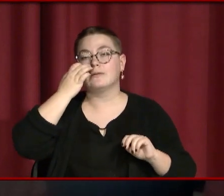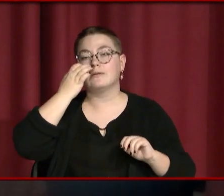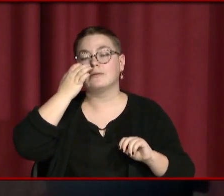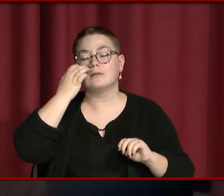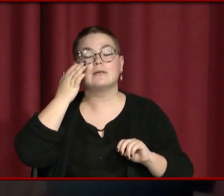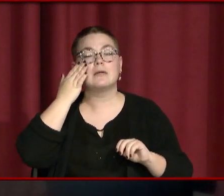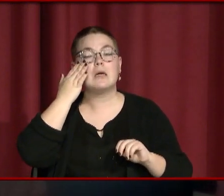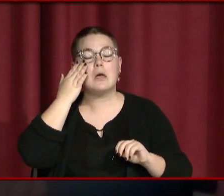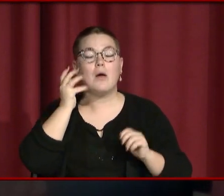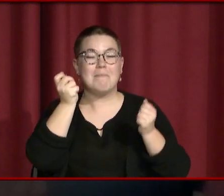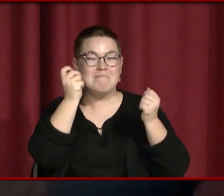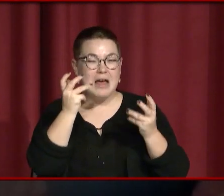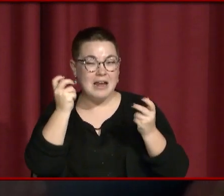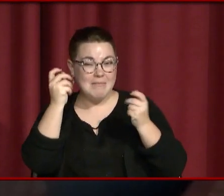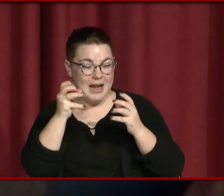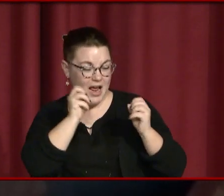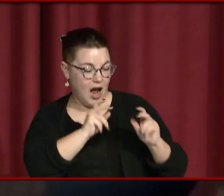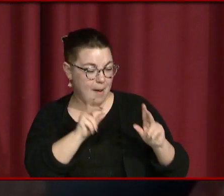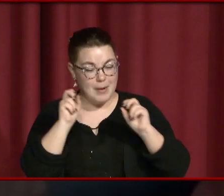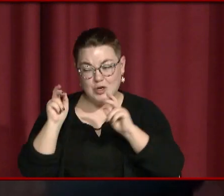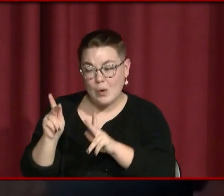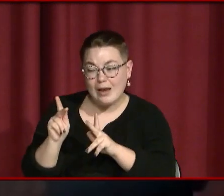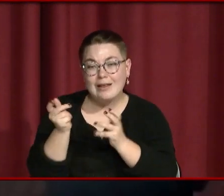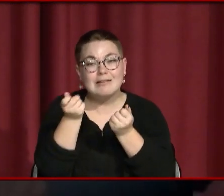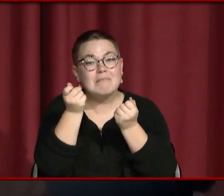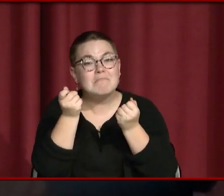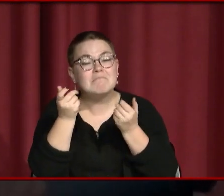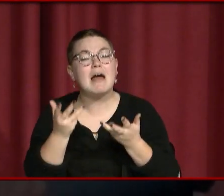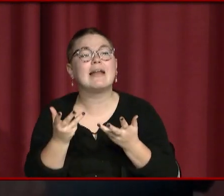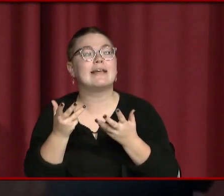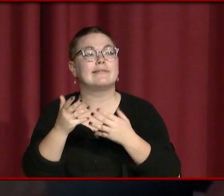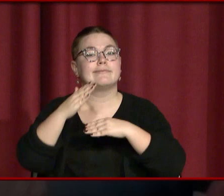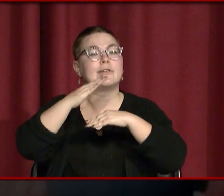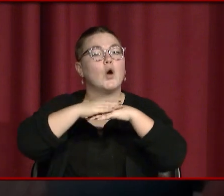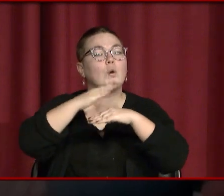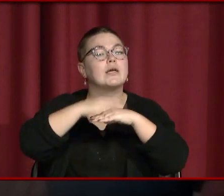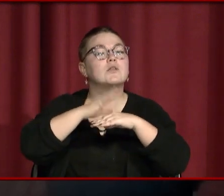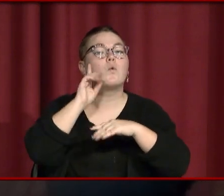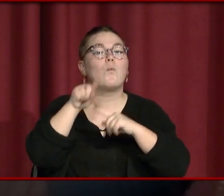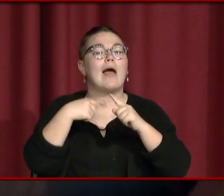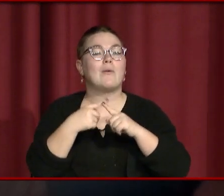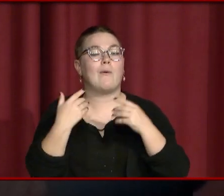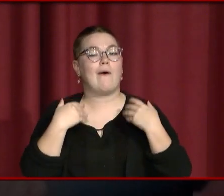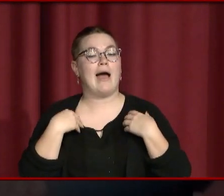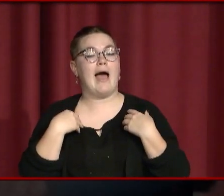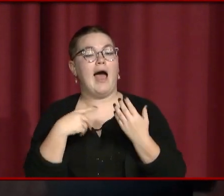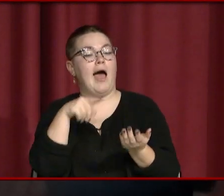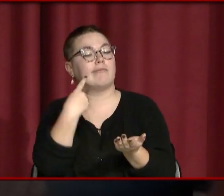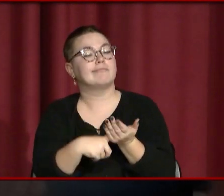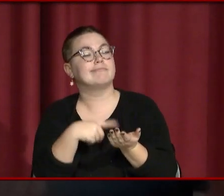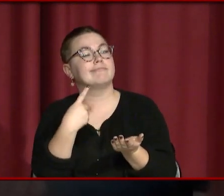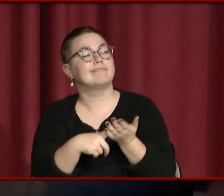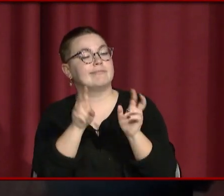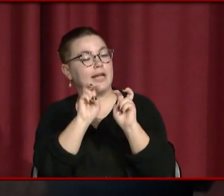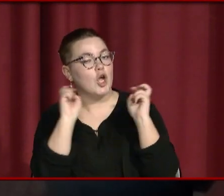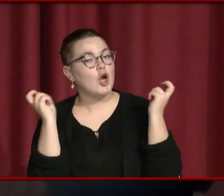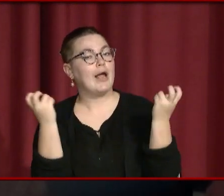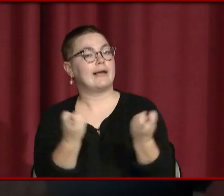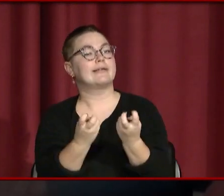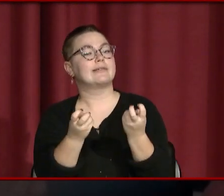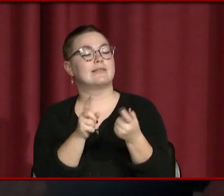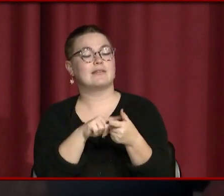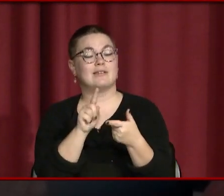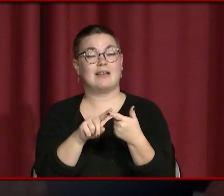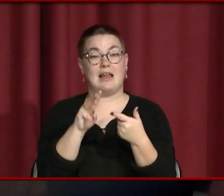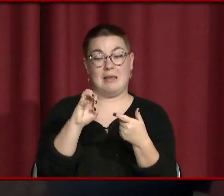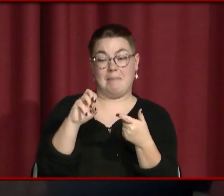lots of opportunities, lots more notice on when hearings will be, a lot more ability to see those maps in detail